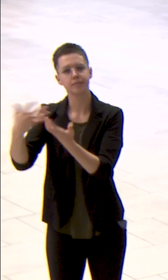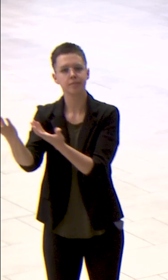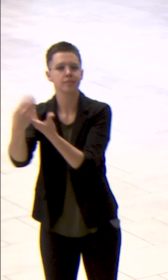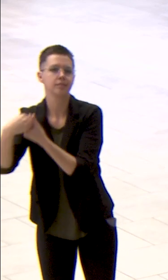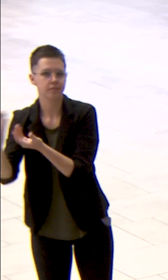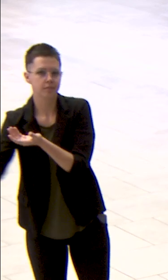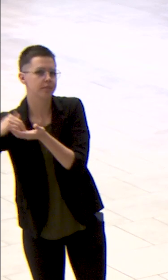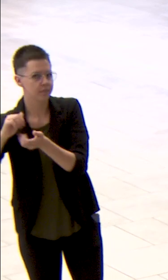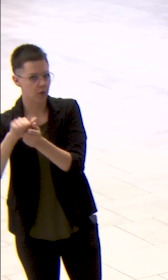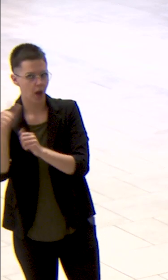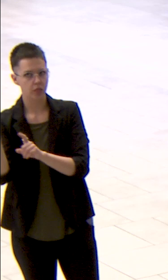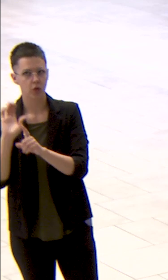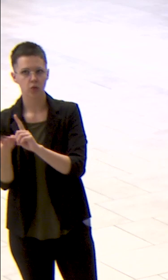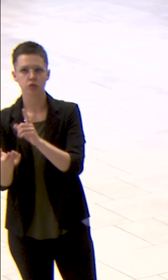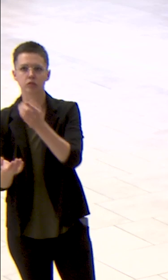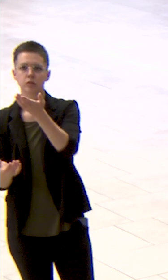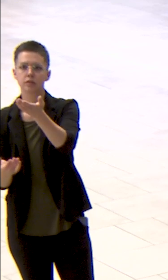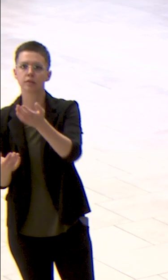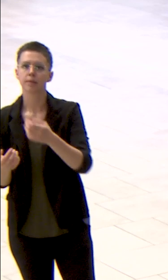So, yeah, in the back.